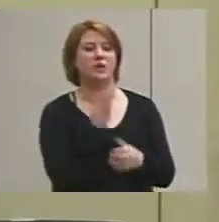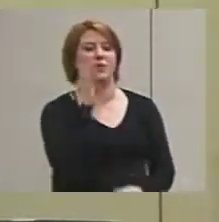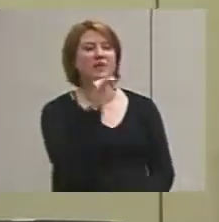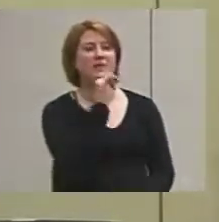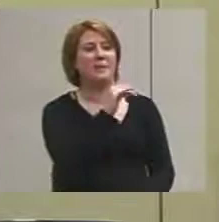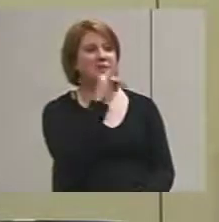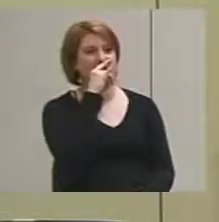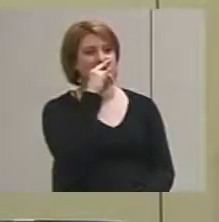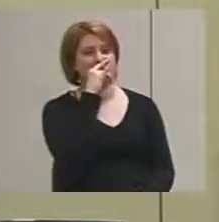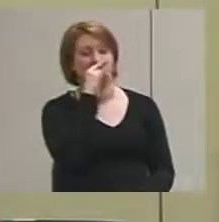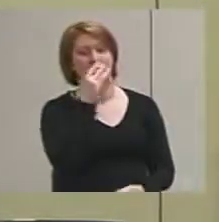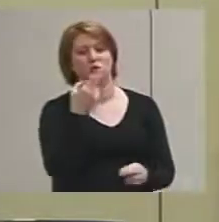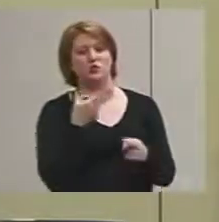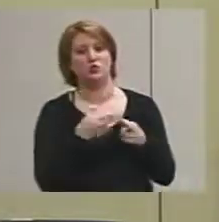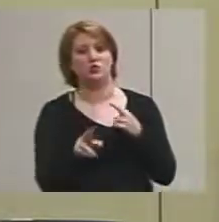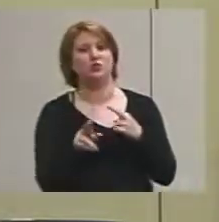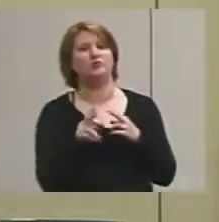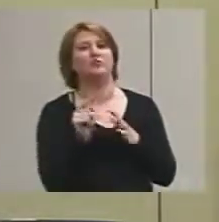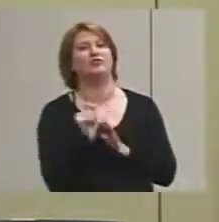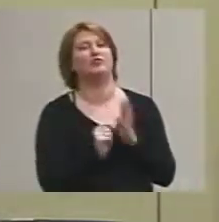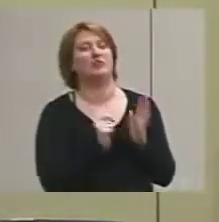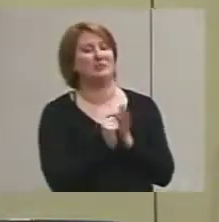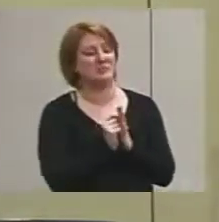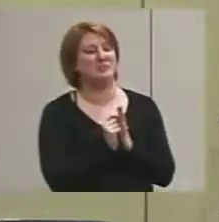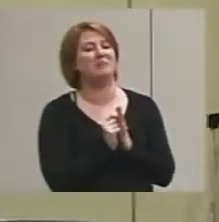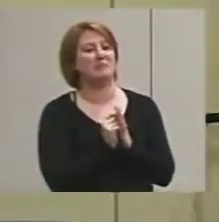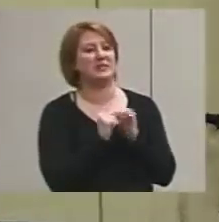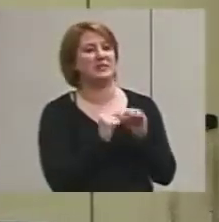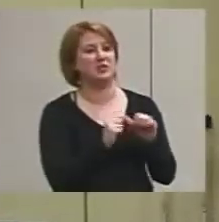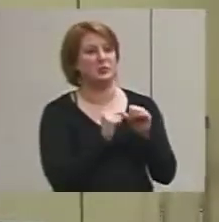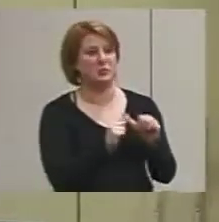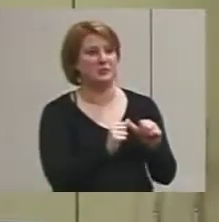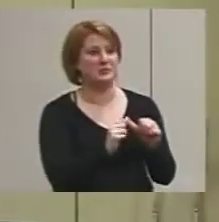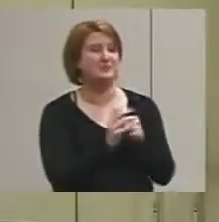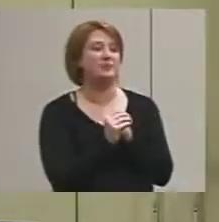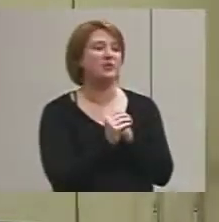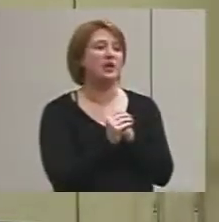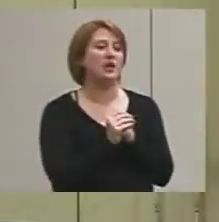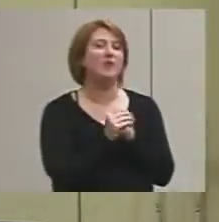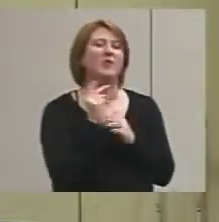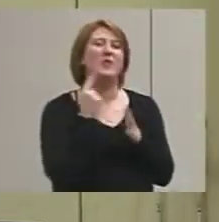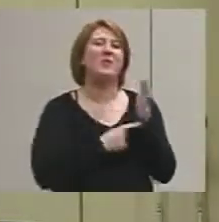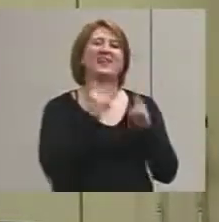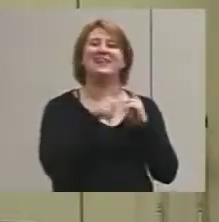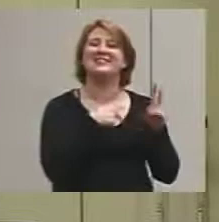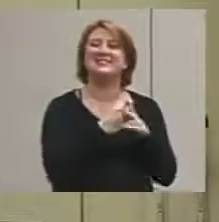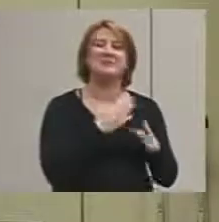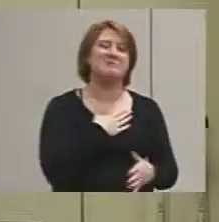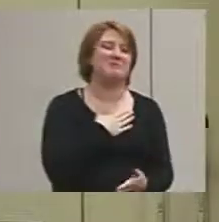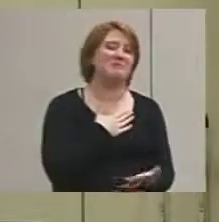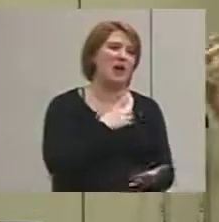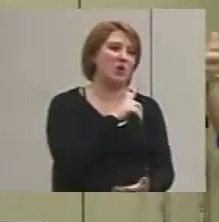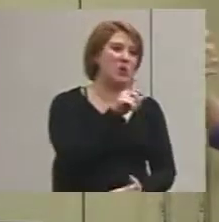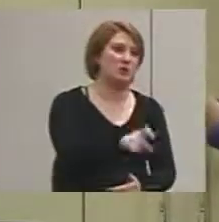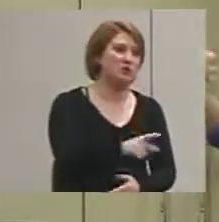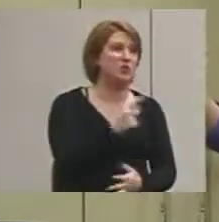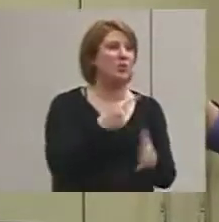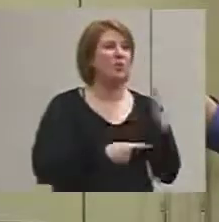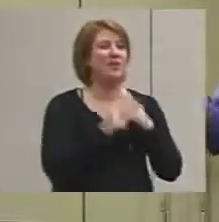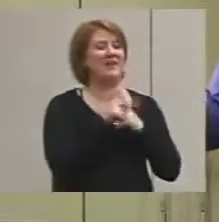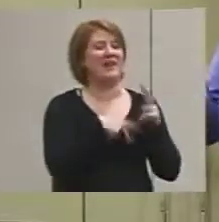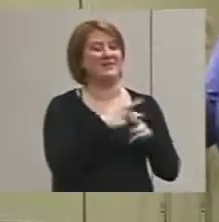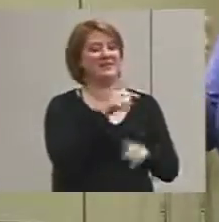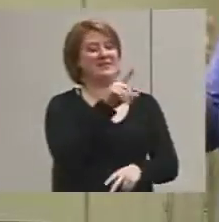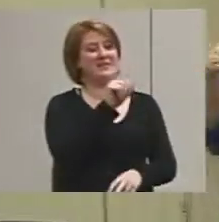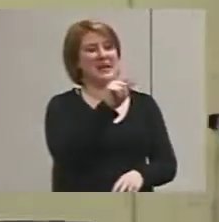short-term person on our problem-solving radar for sure. But what kinds of, what kinds of